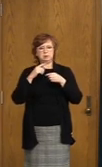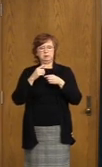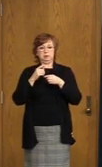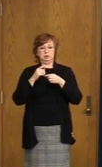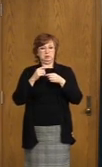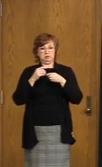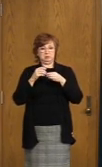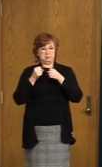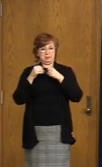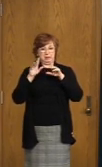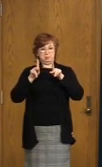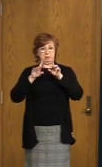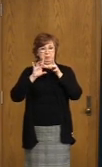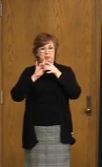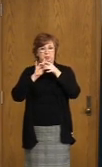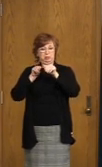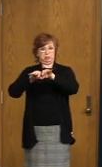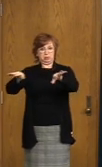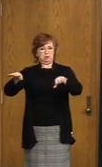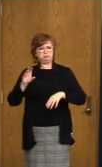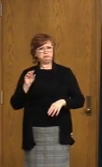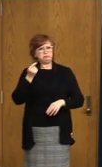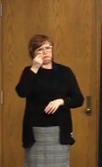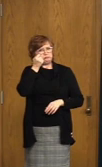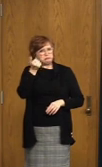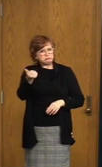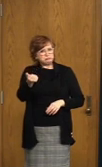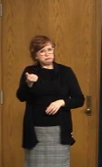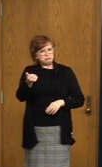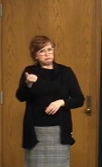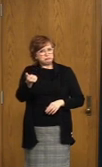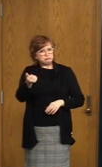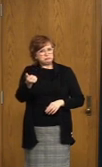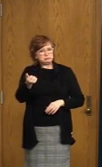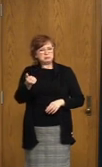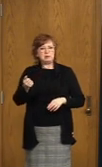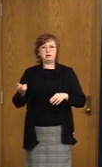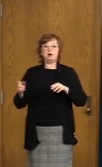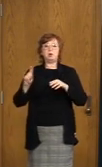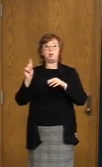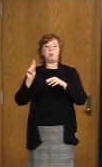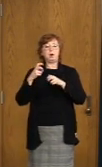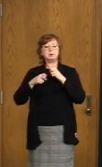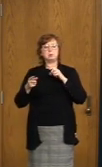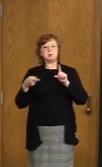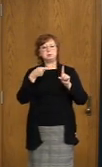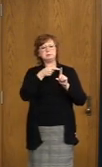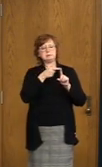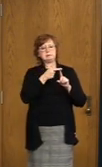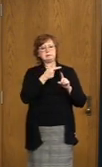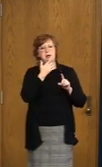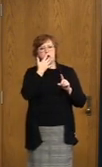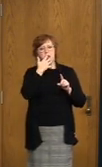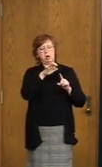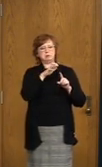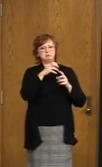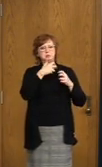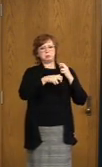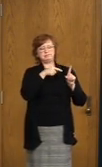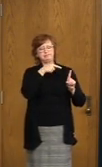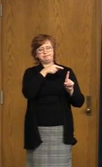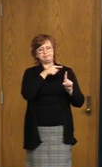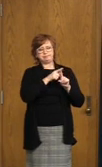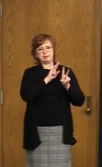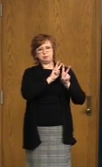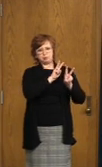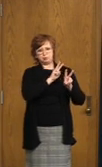seeing, that people were compelled to go to a place of worship, to a funeral or a wake while they were unwell, but they felt